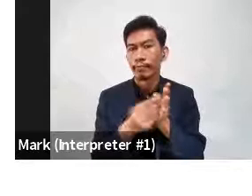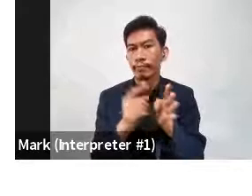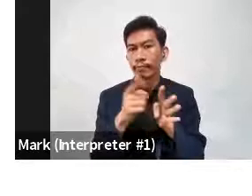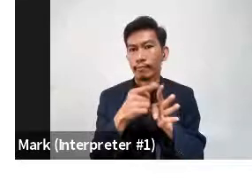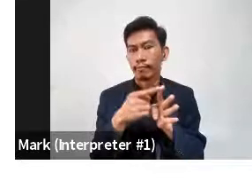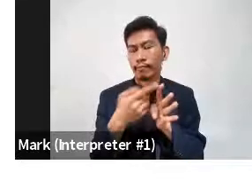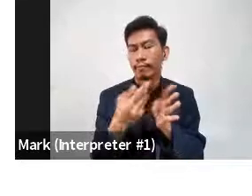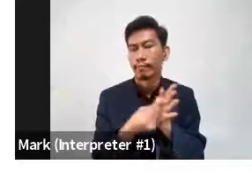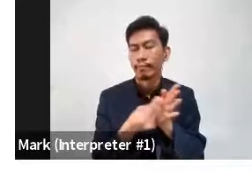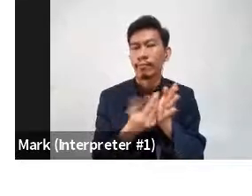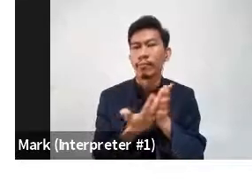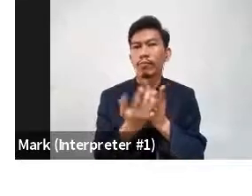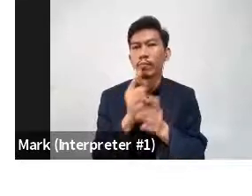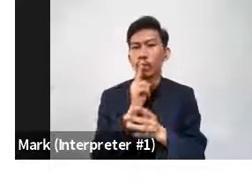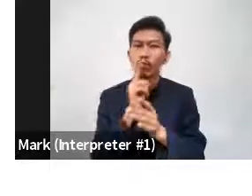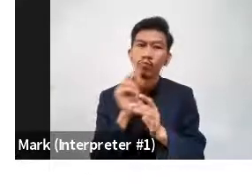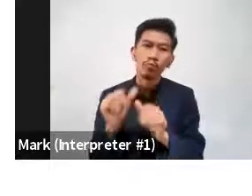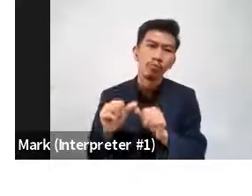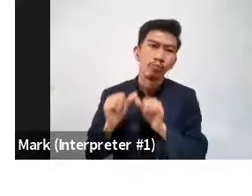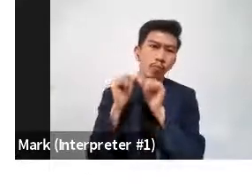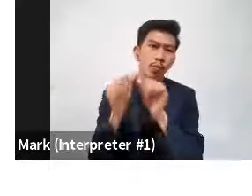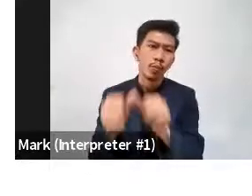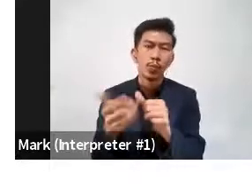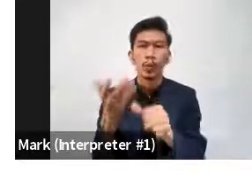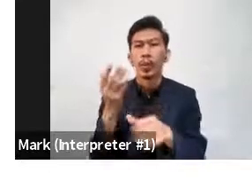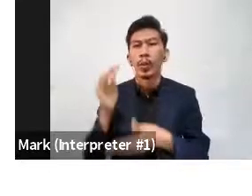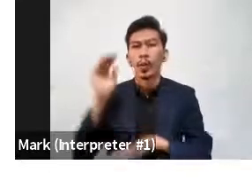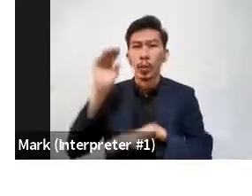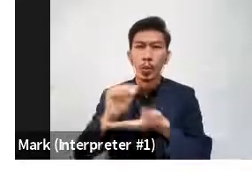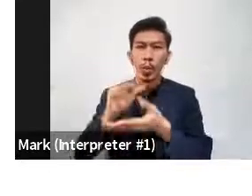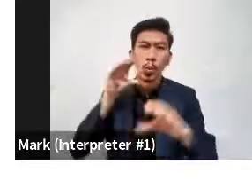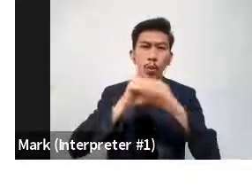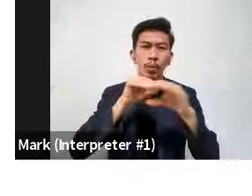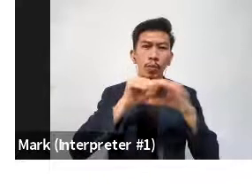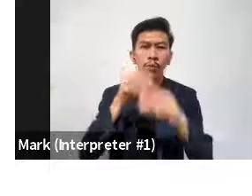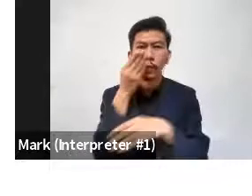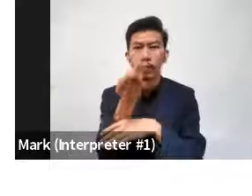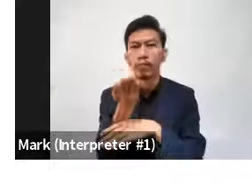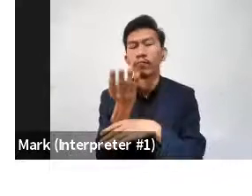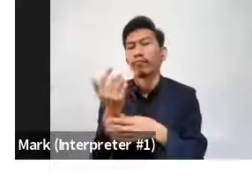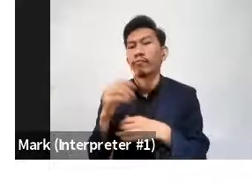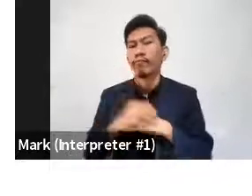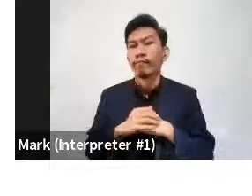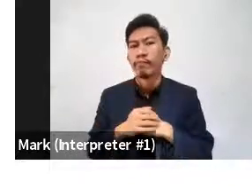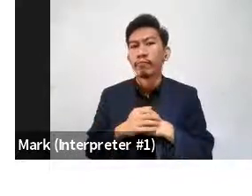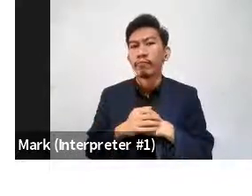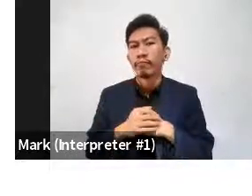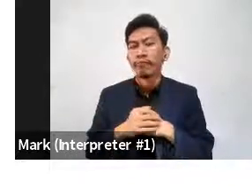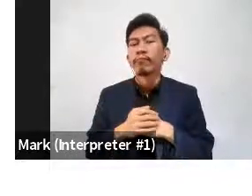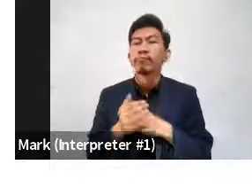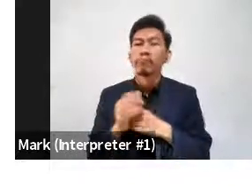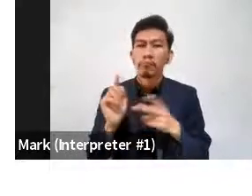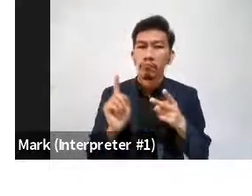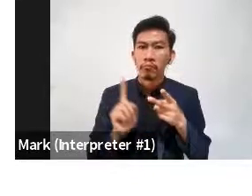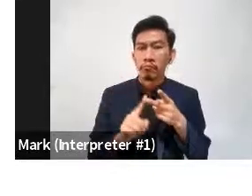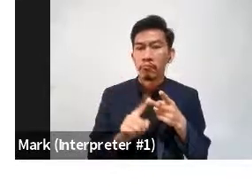there is chronic underinvestment in health, and I'll show some graphs later. Secondly, there are also